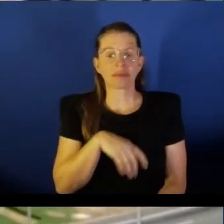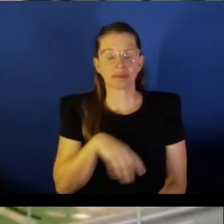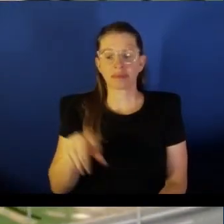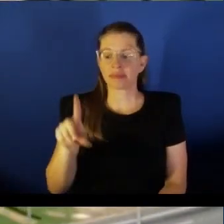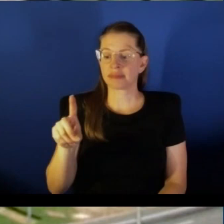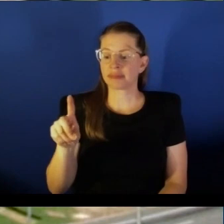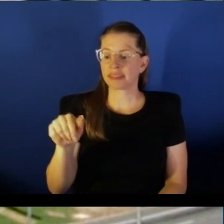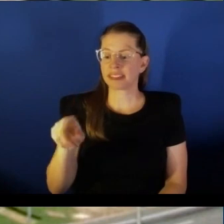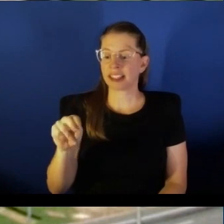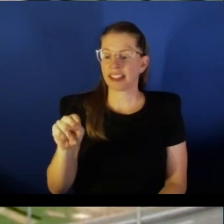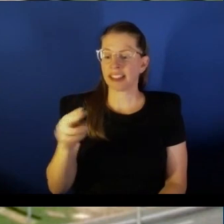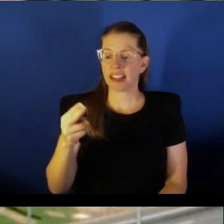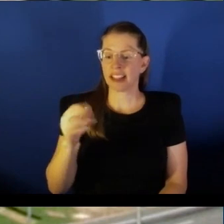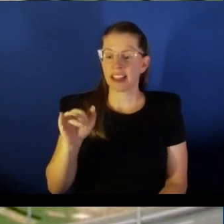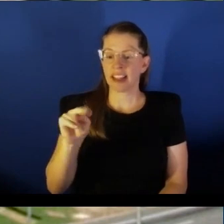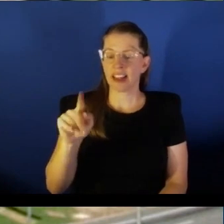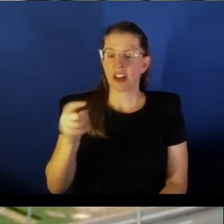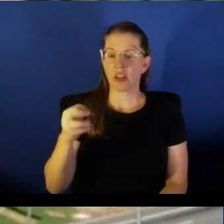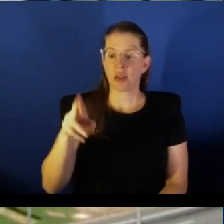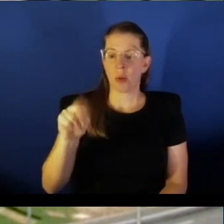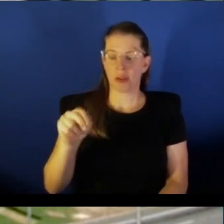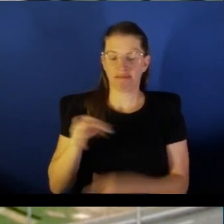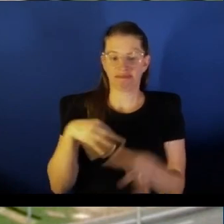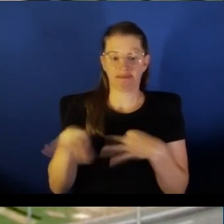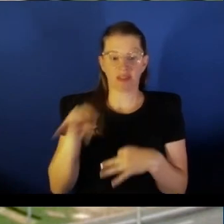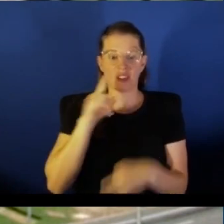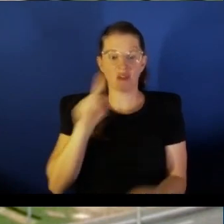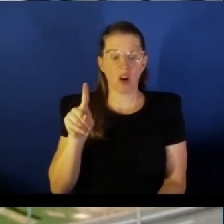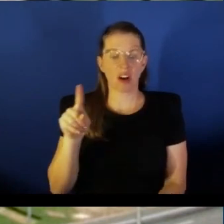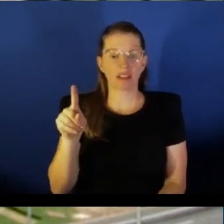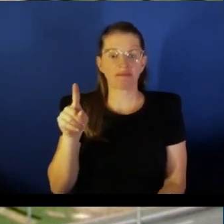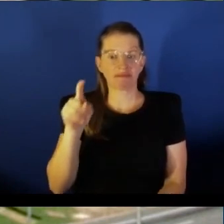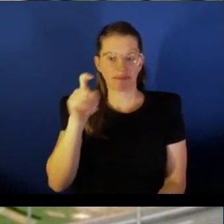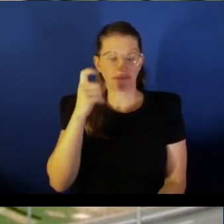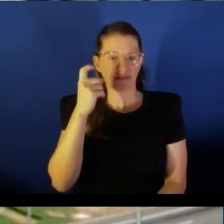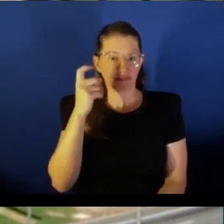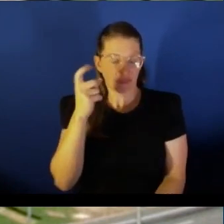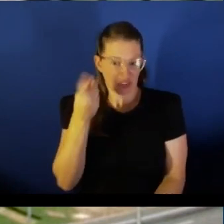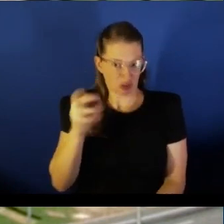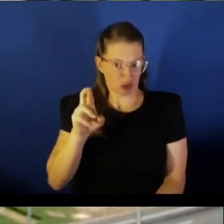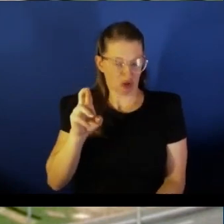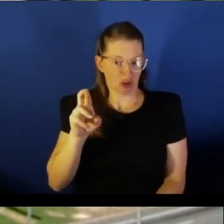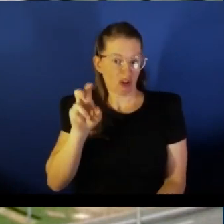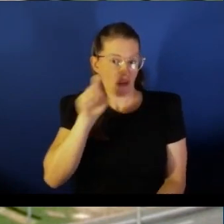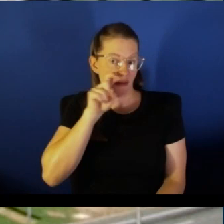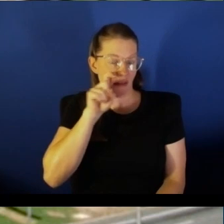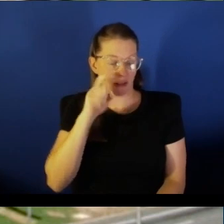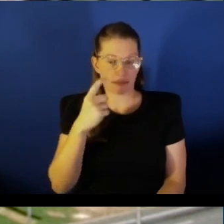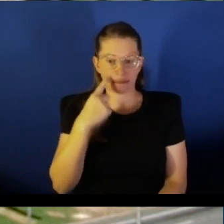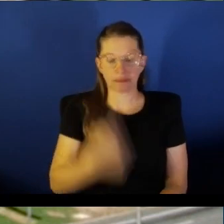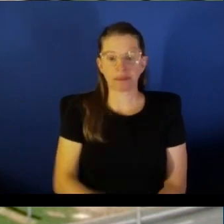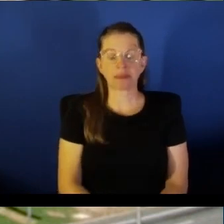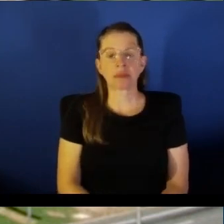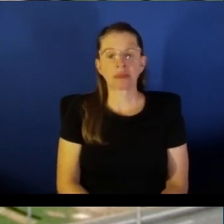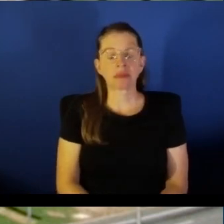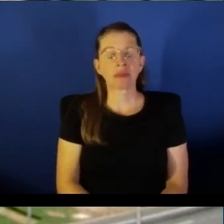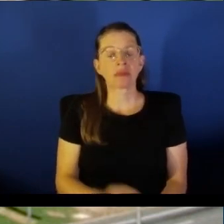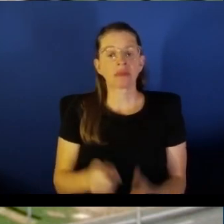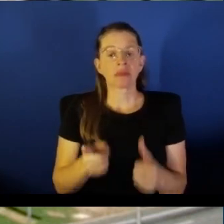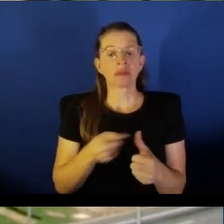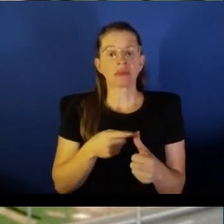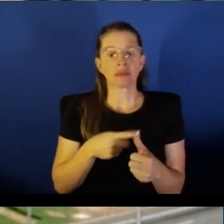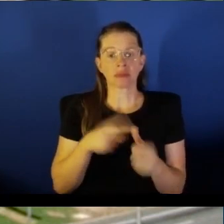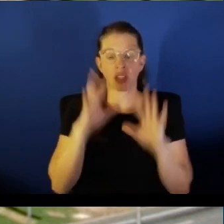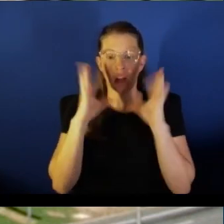in for Dr. Dana Hawkinson and will join us with the latest on the COVID count. Plus, we hear about autism spectrum disorder, but